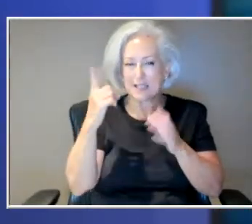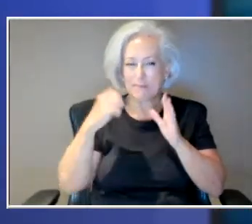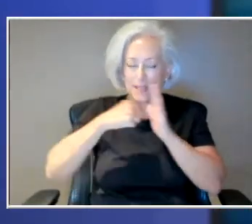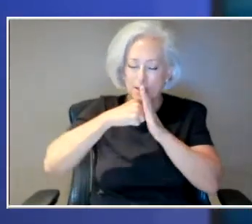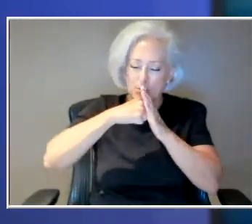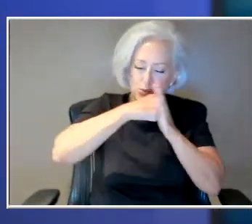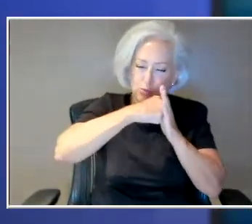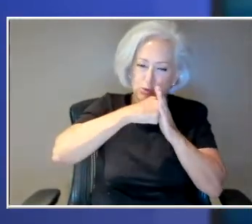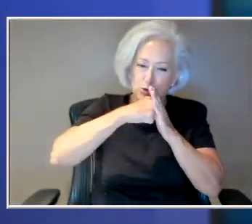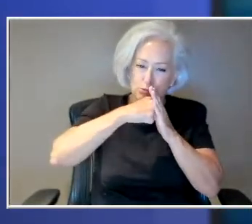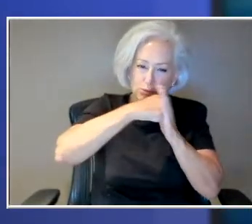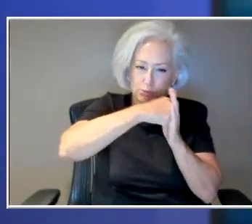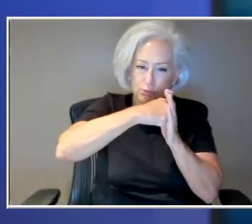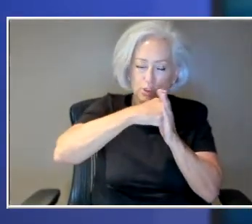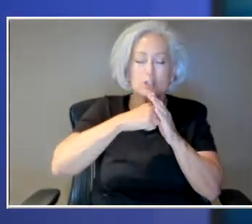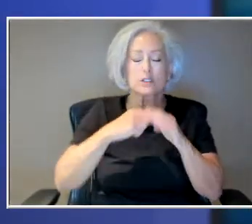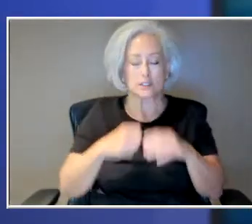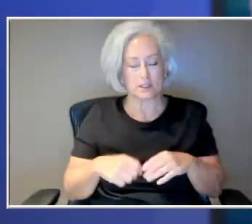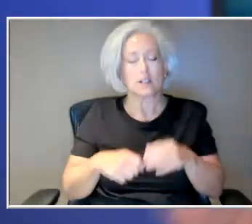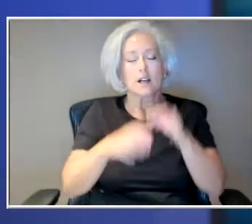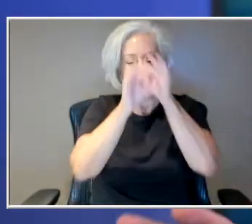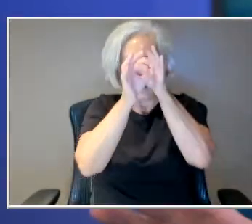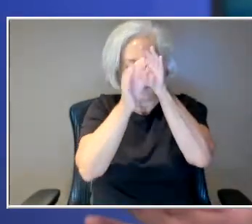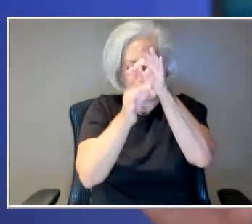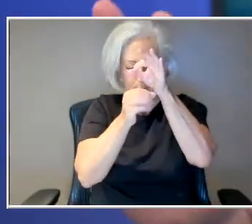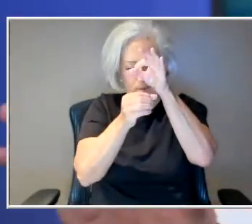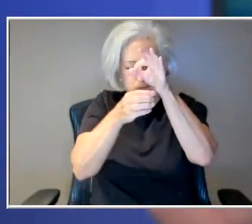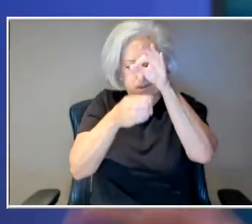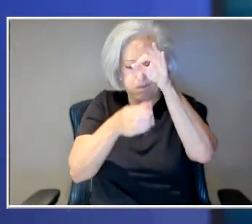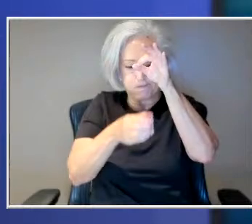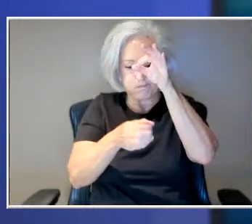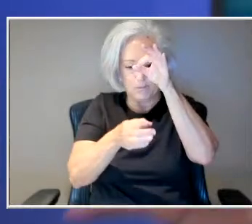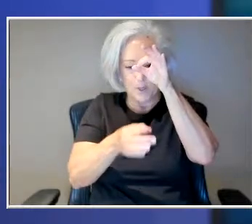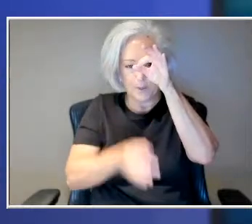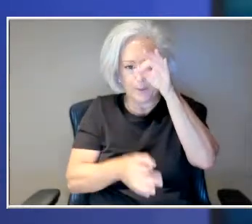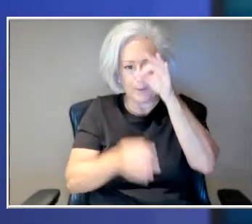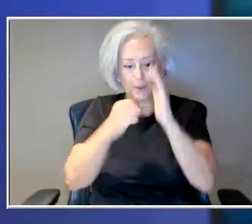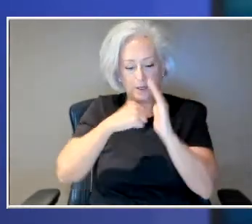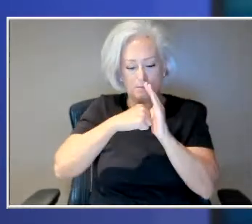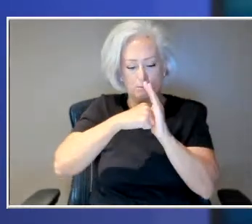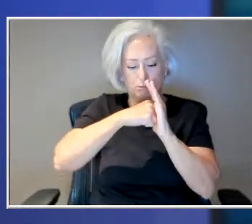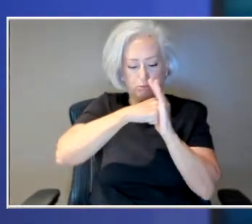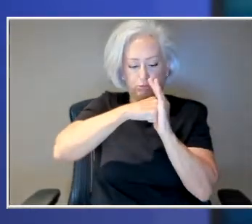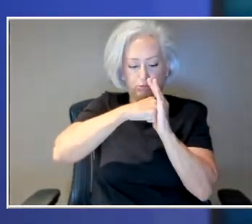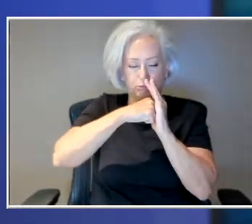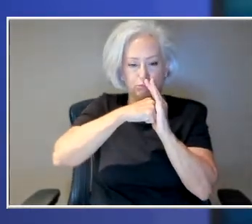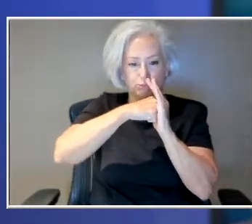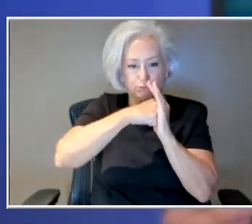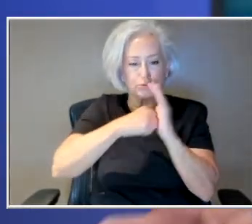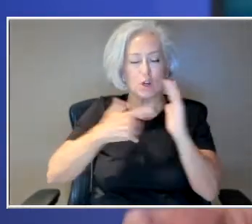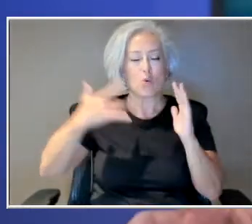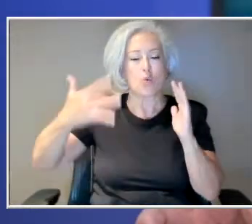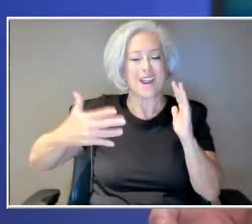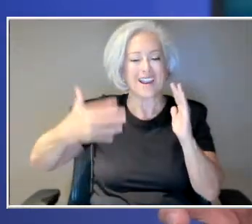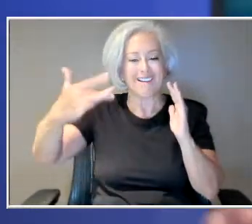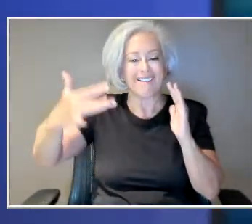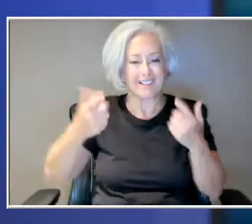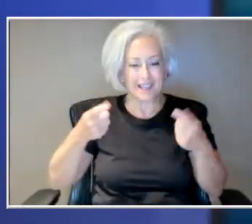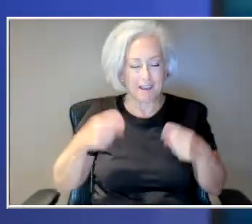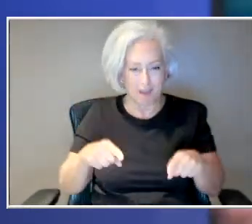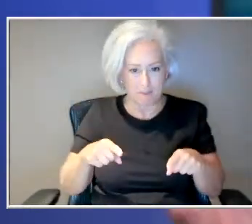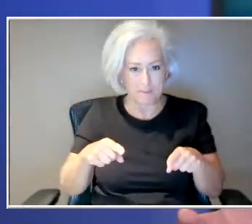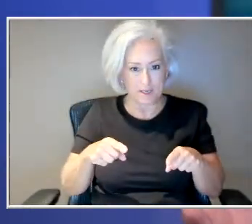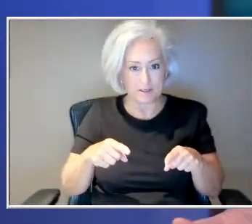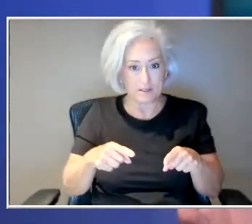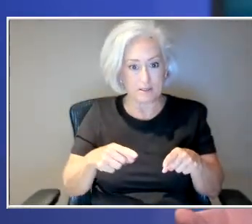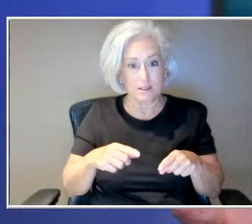start pushing on things and causing symptoms is a rare entity, fortunately. And Denise is in the large category, but it